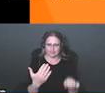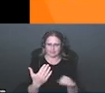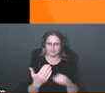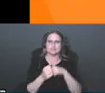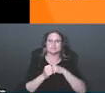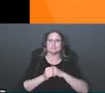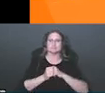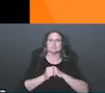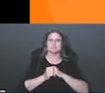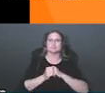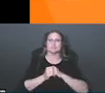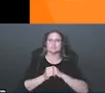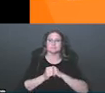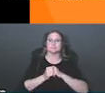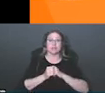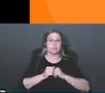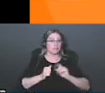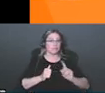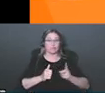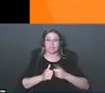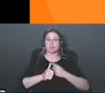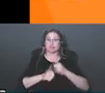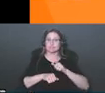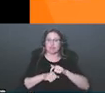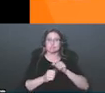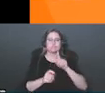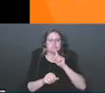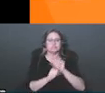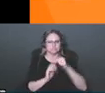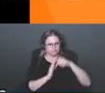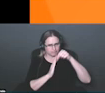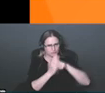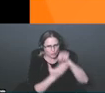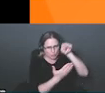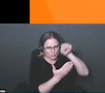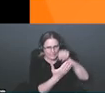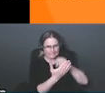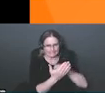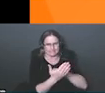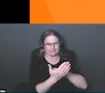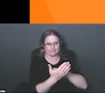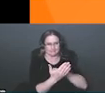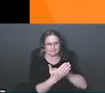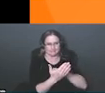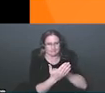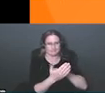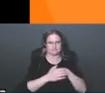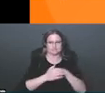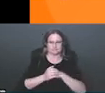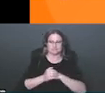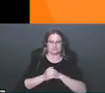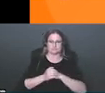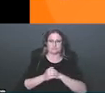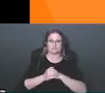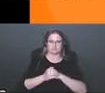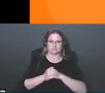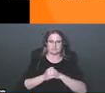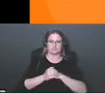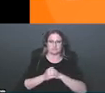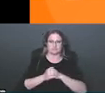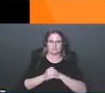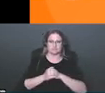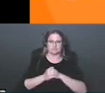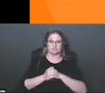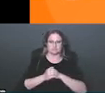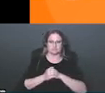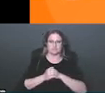But as you're getting to know them, you really, really need to read the entire piece. Don't learn things the